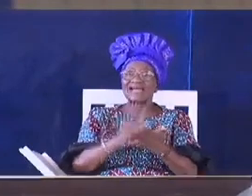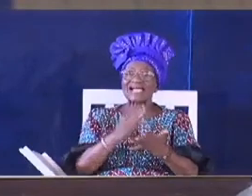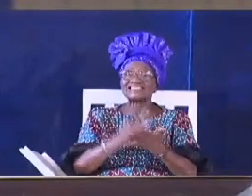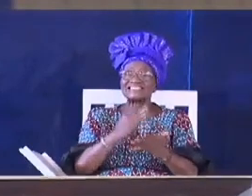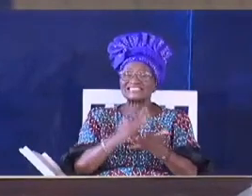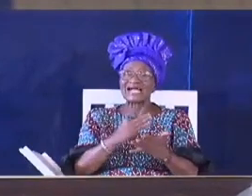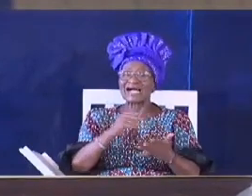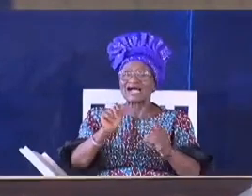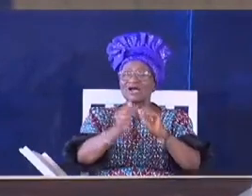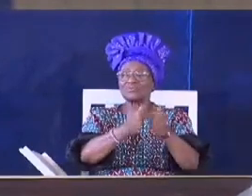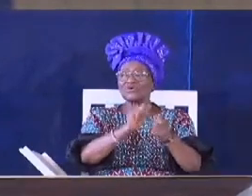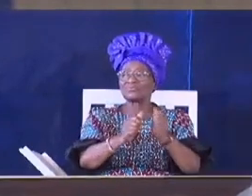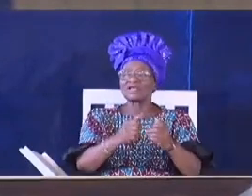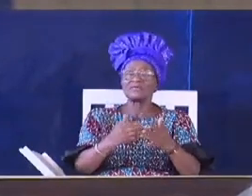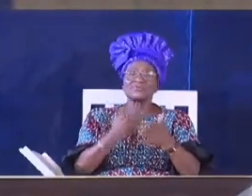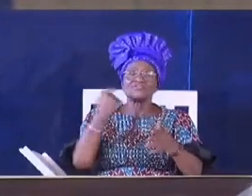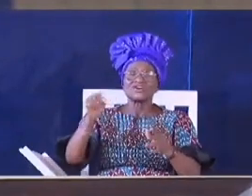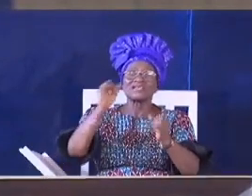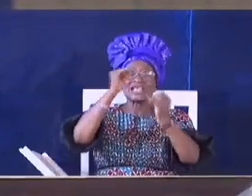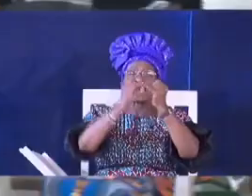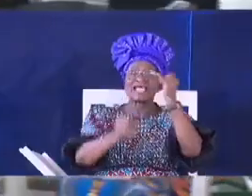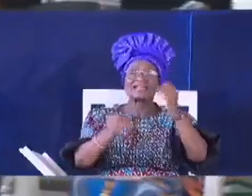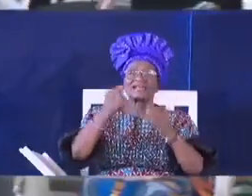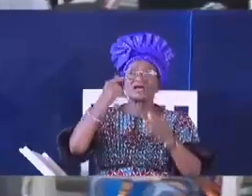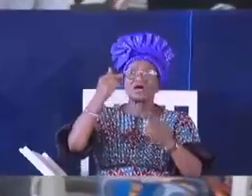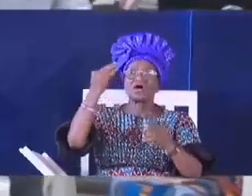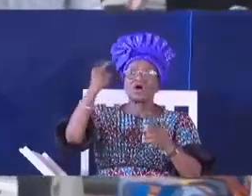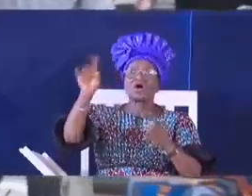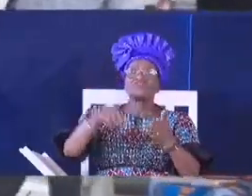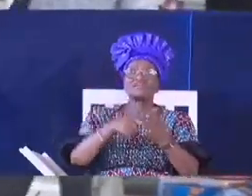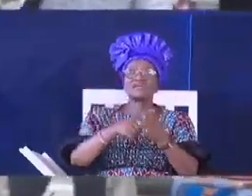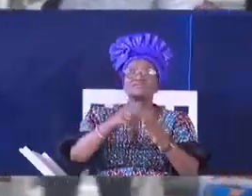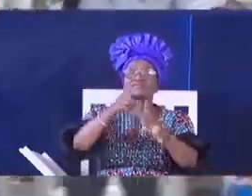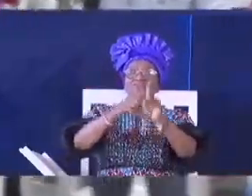this month, you will sing a new song.